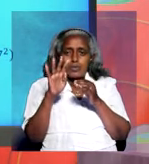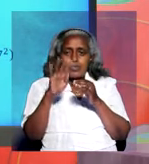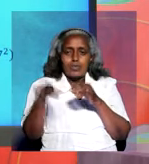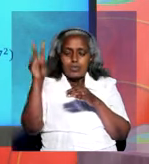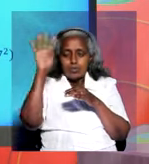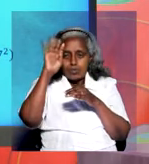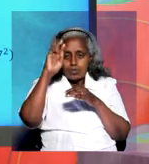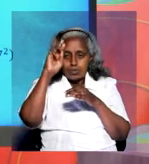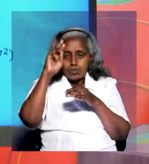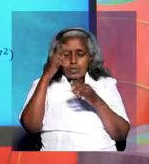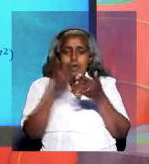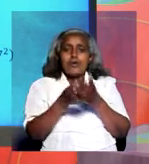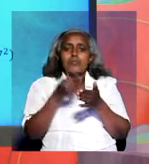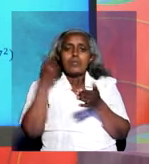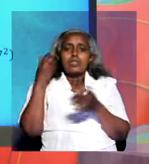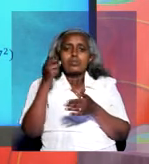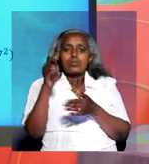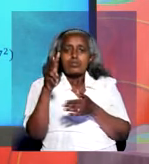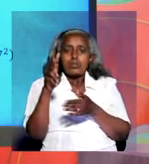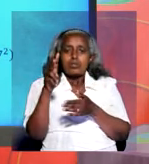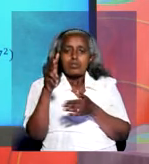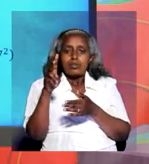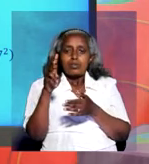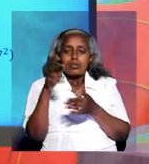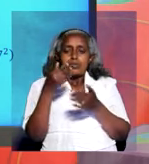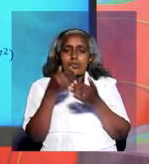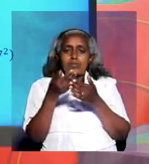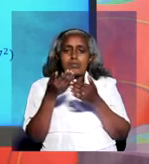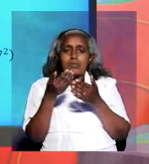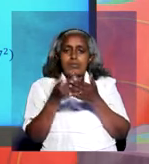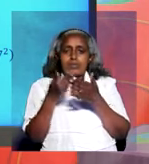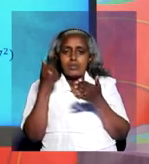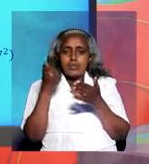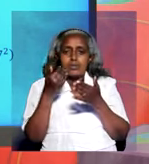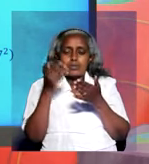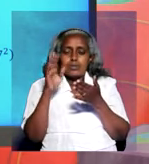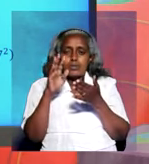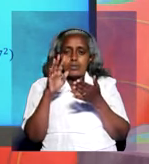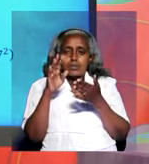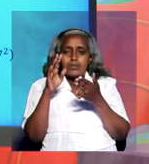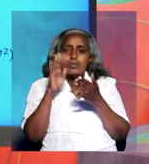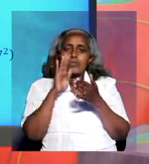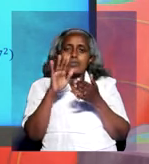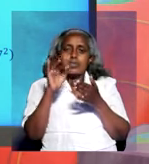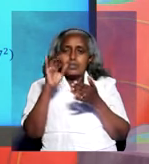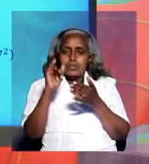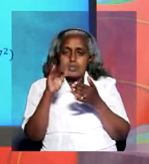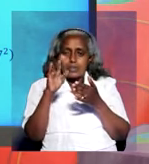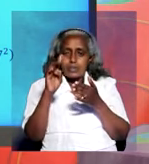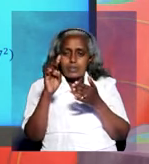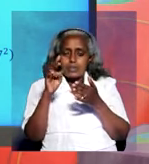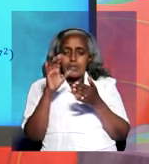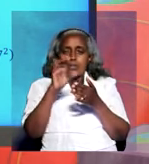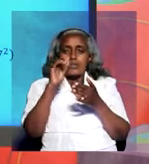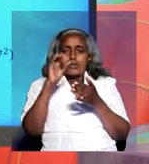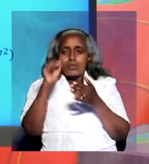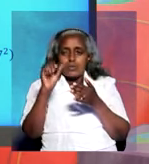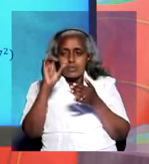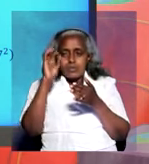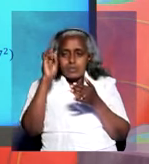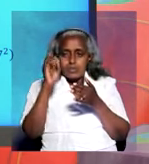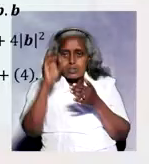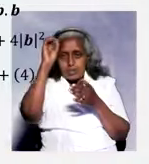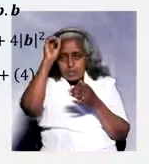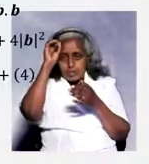4 squared, minus 12, magnitude is 4, magnitude of b is 7, cosine of 60 degree, it is 1